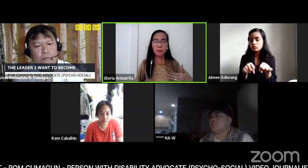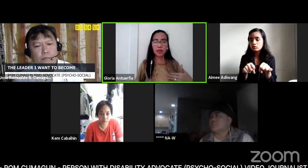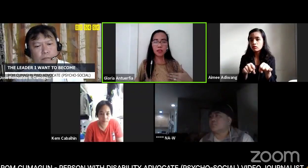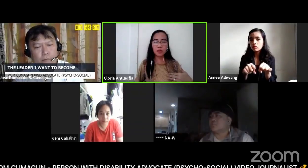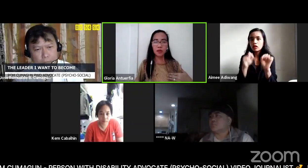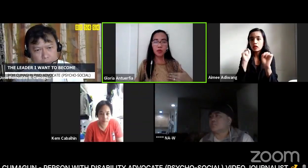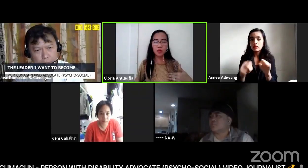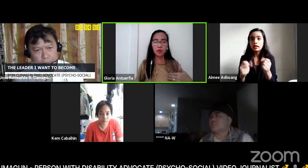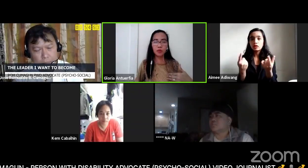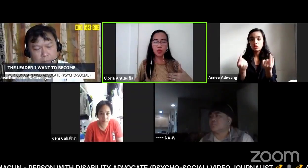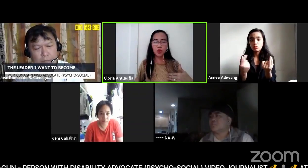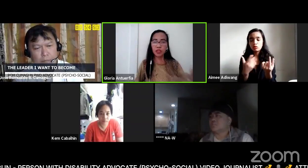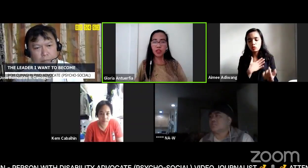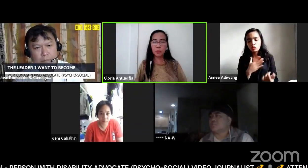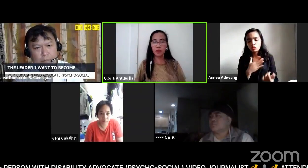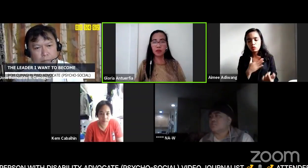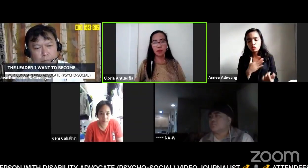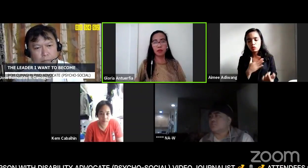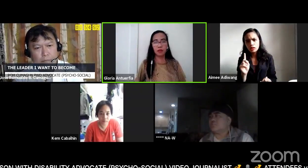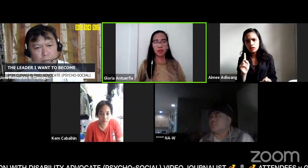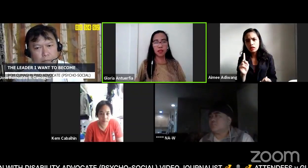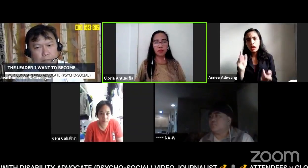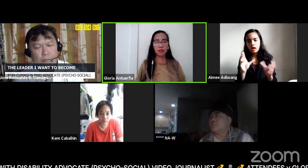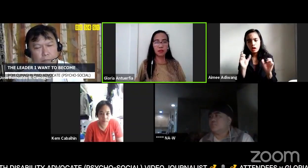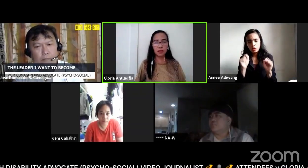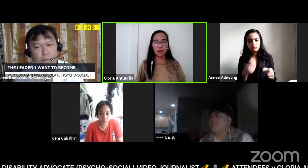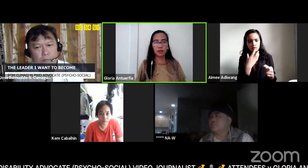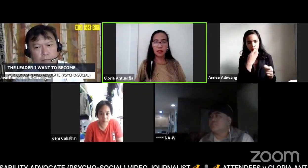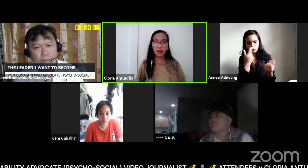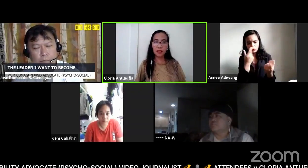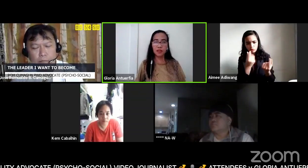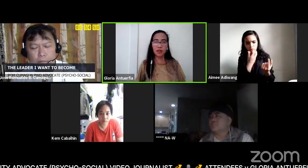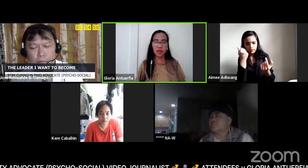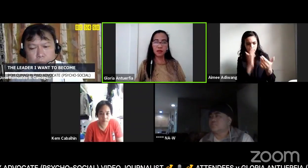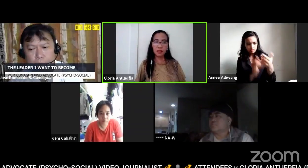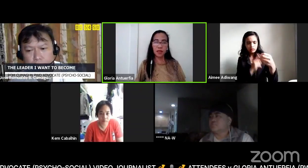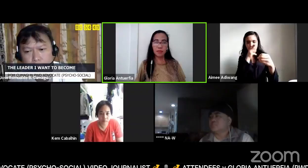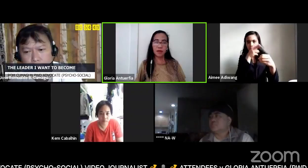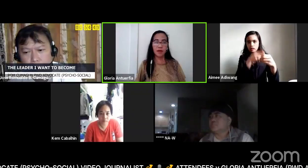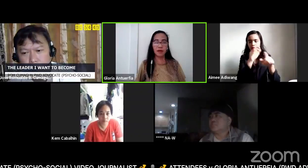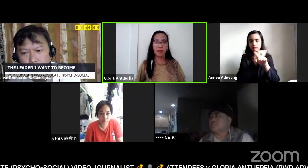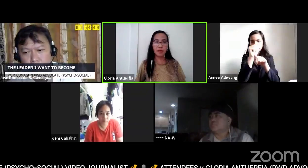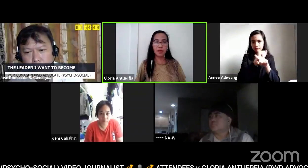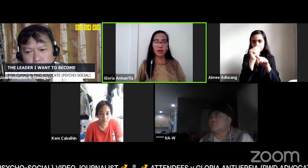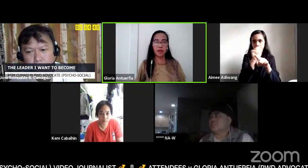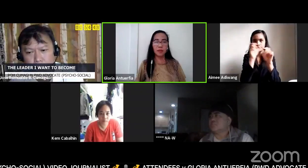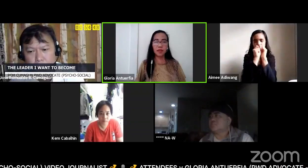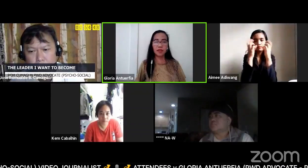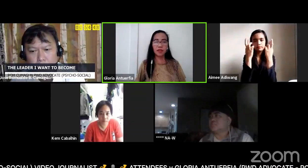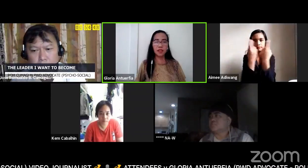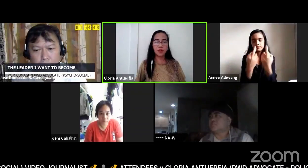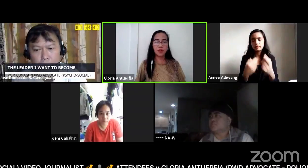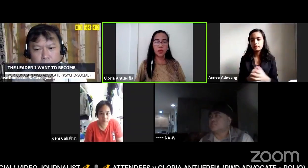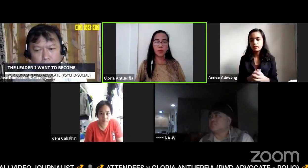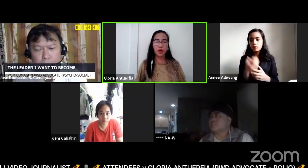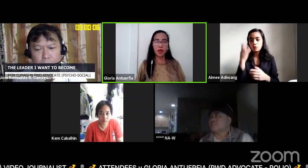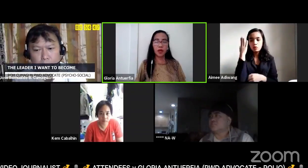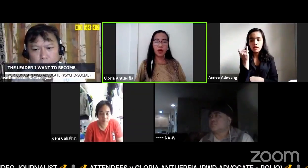can do my best to participate on that training or seminar,